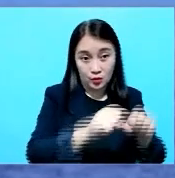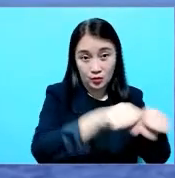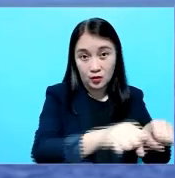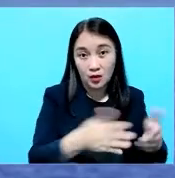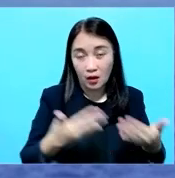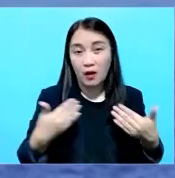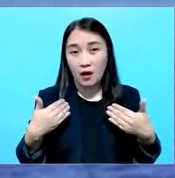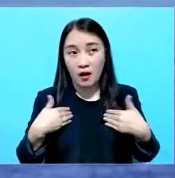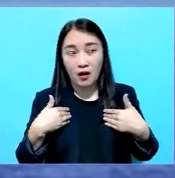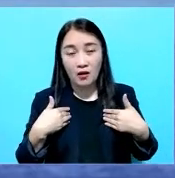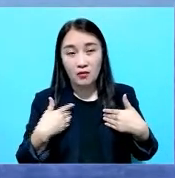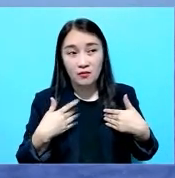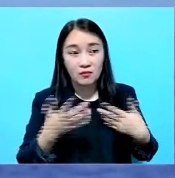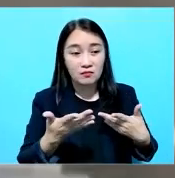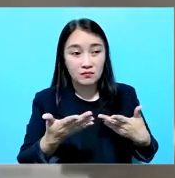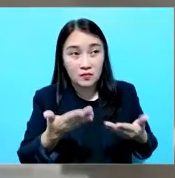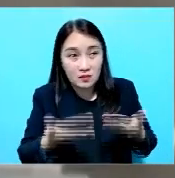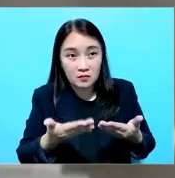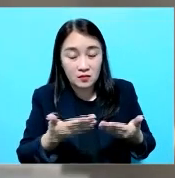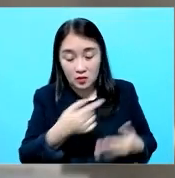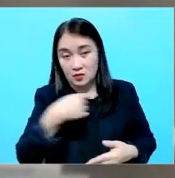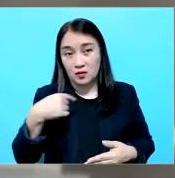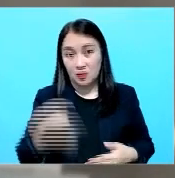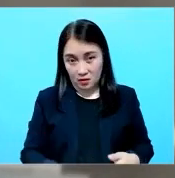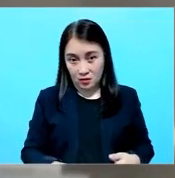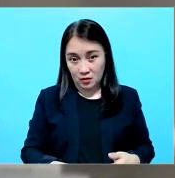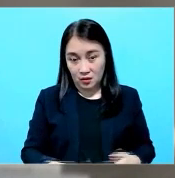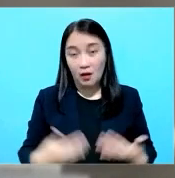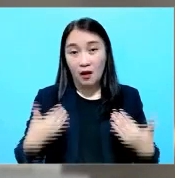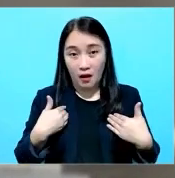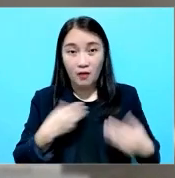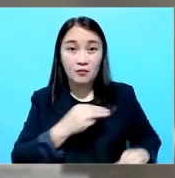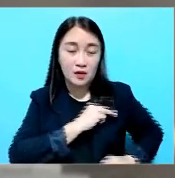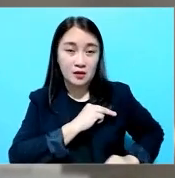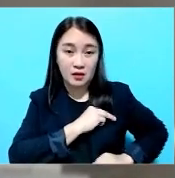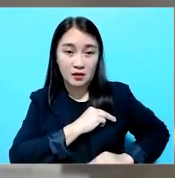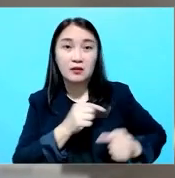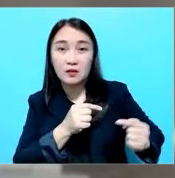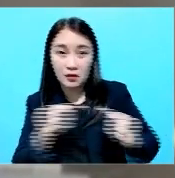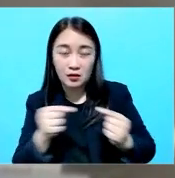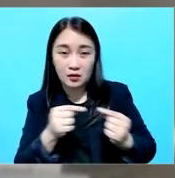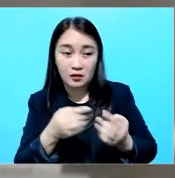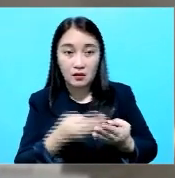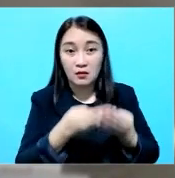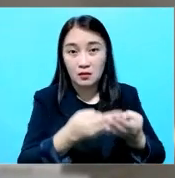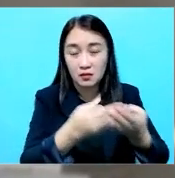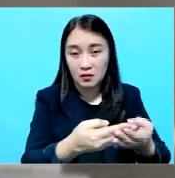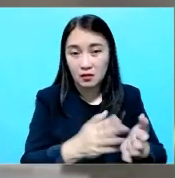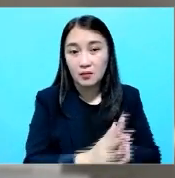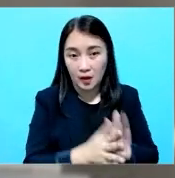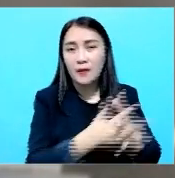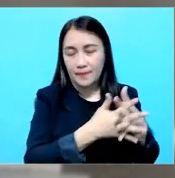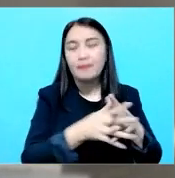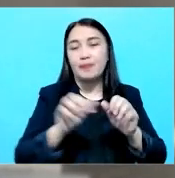Kung over ng China yon at nagkaroon ng military encounter with our Navy ship, then the United States can defend us.